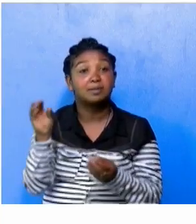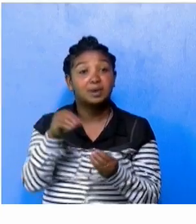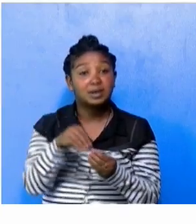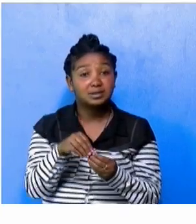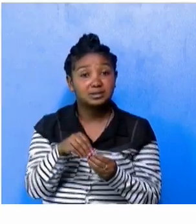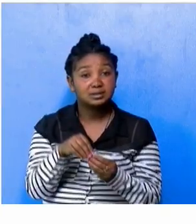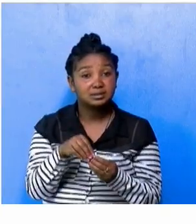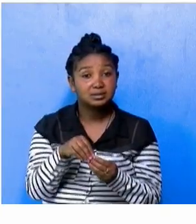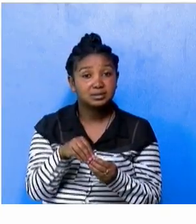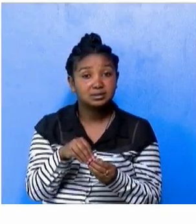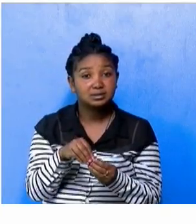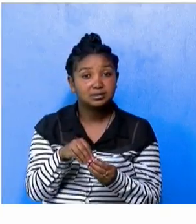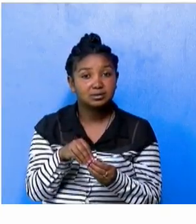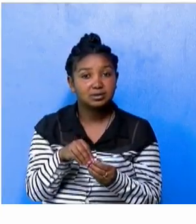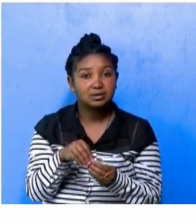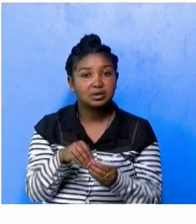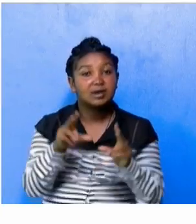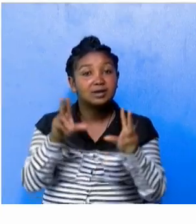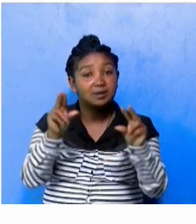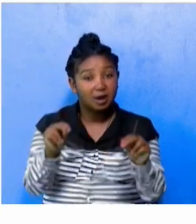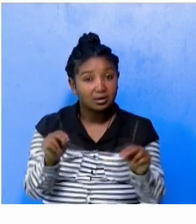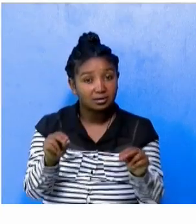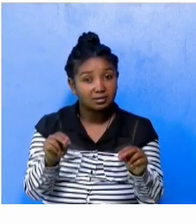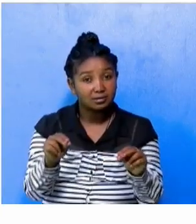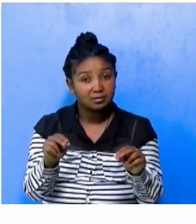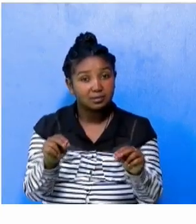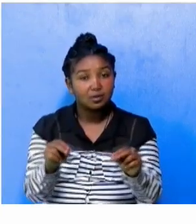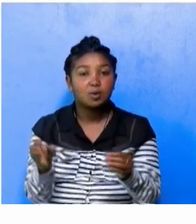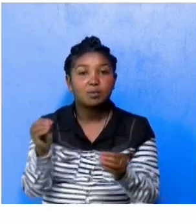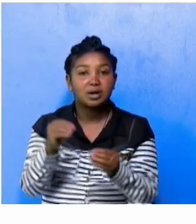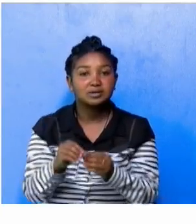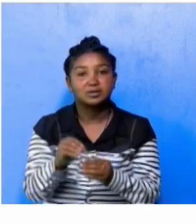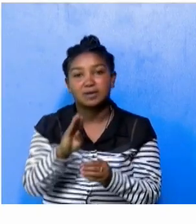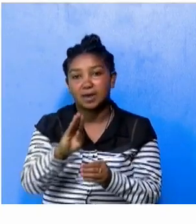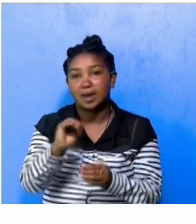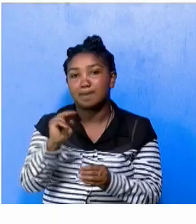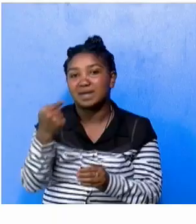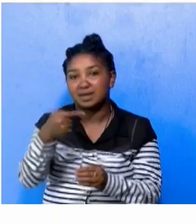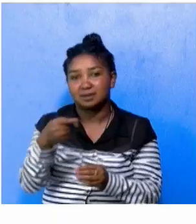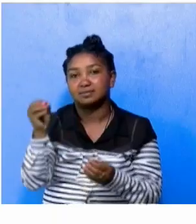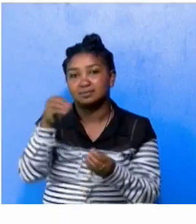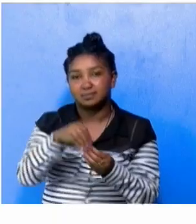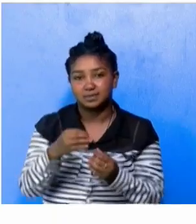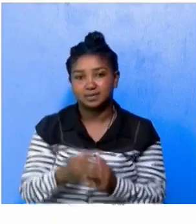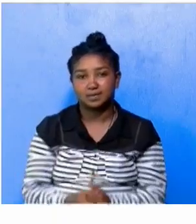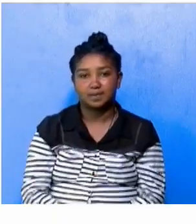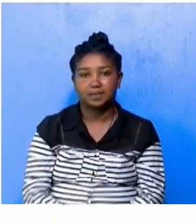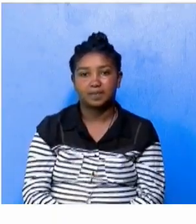plus not plus being.